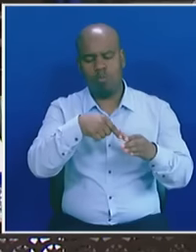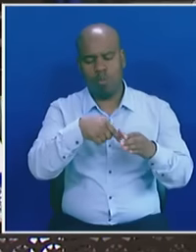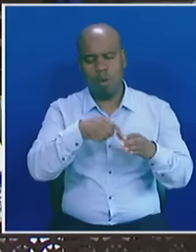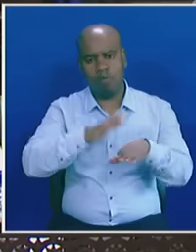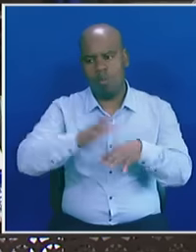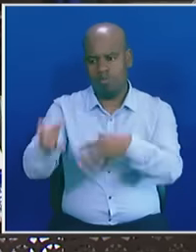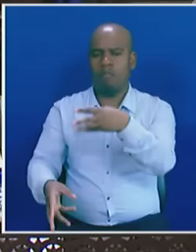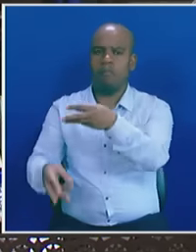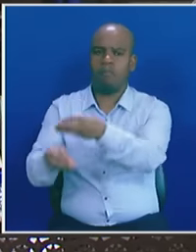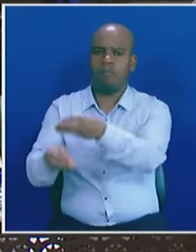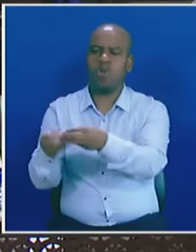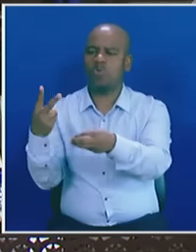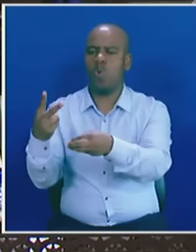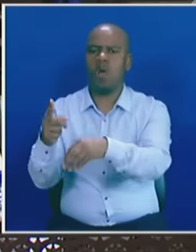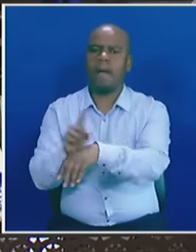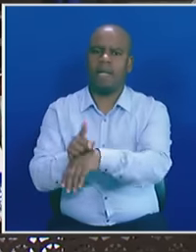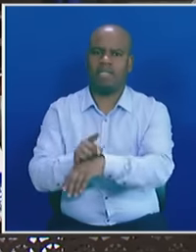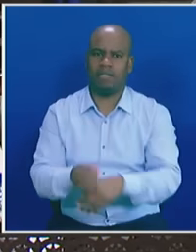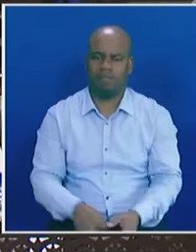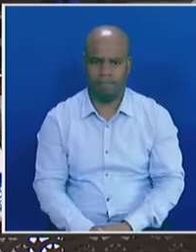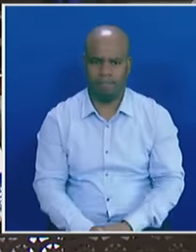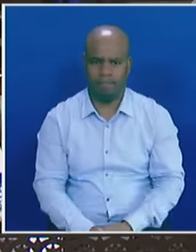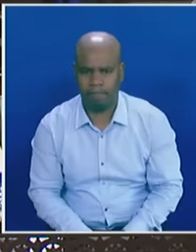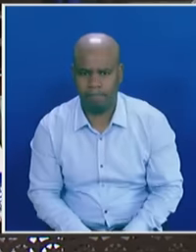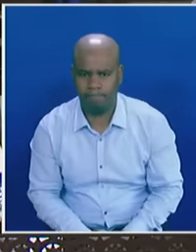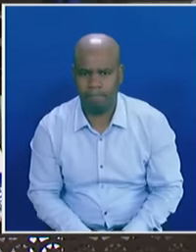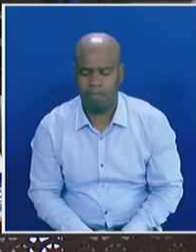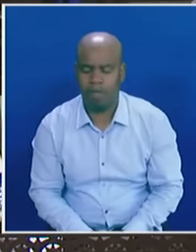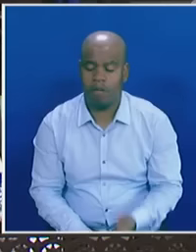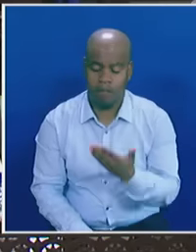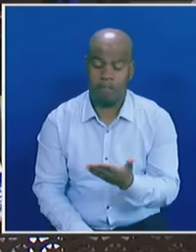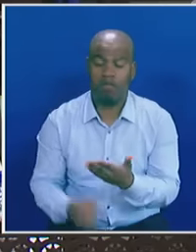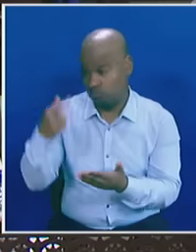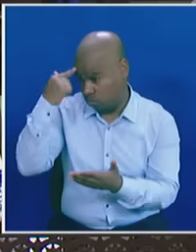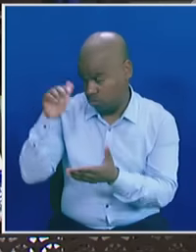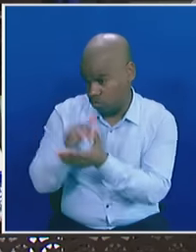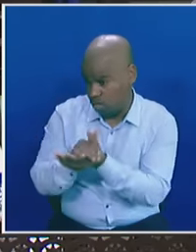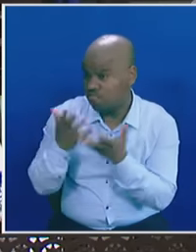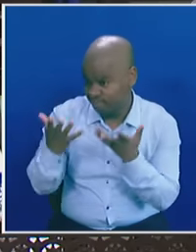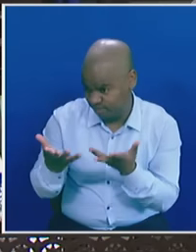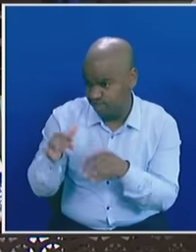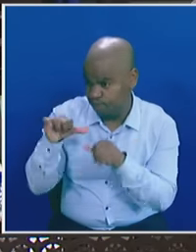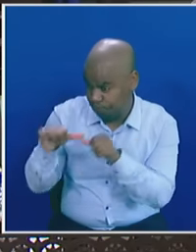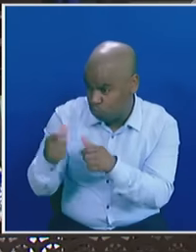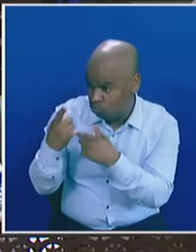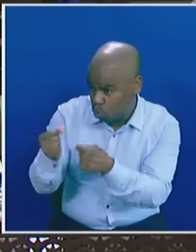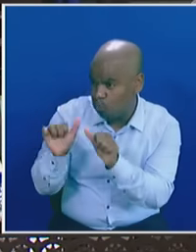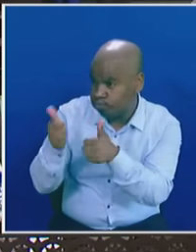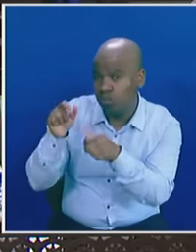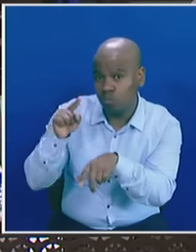there was a sponsor of 2 additional minutes. So you continue trusting us with doing the right things.